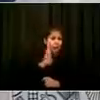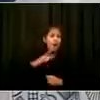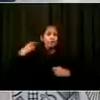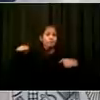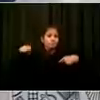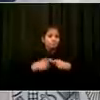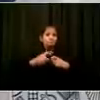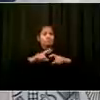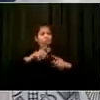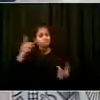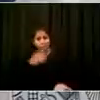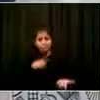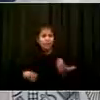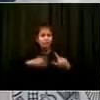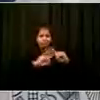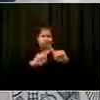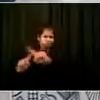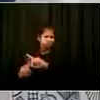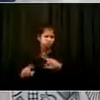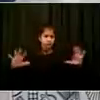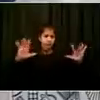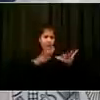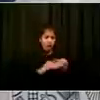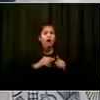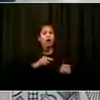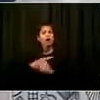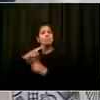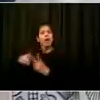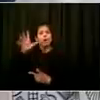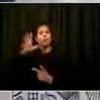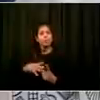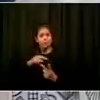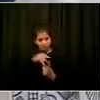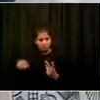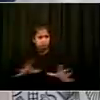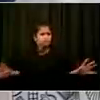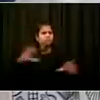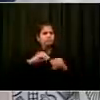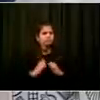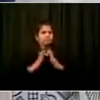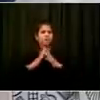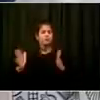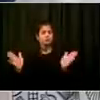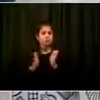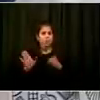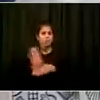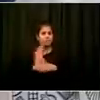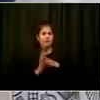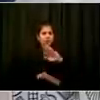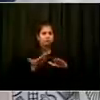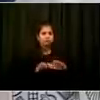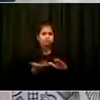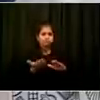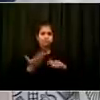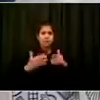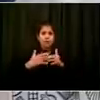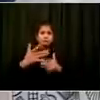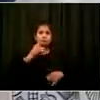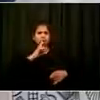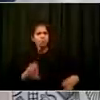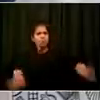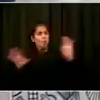stop doing is investing in affordable housing. There's a lot of work to be done. There's a lot of construction to be done. And firms